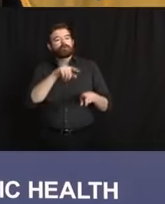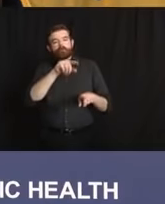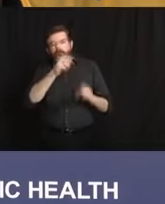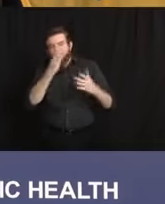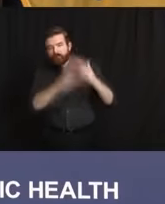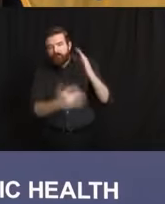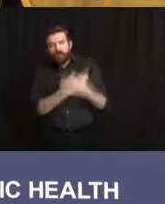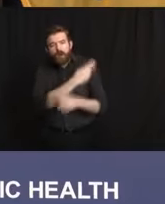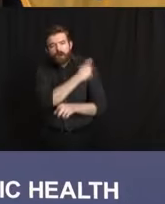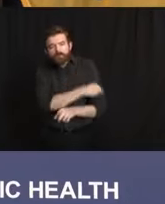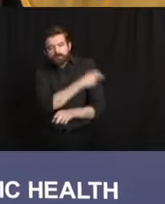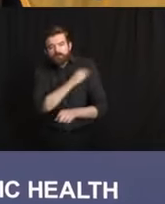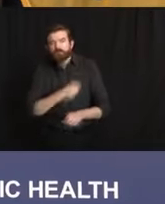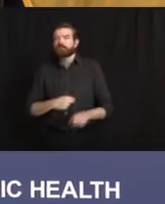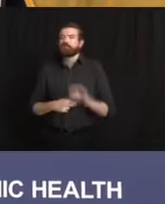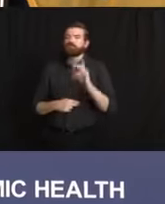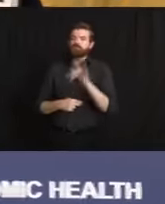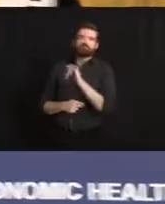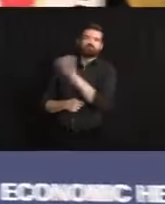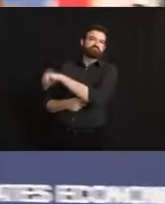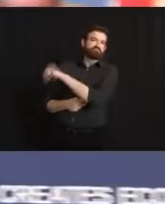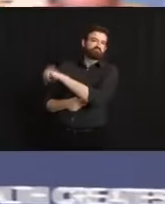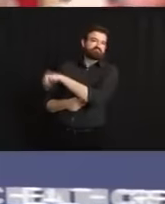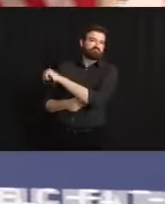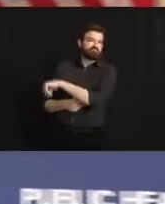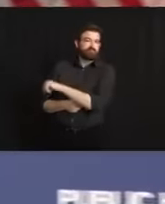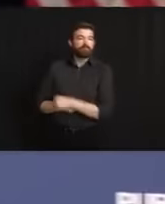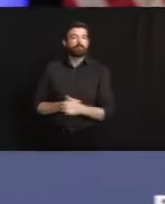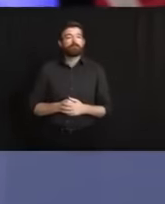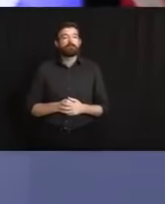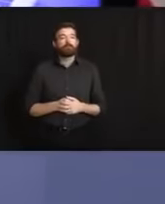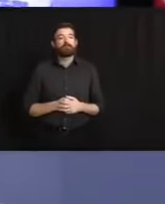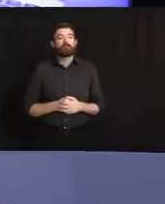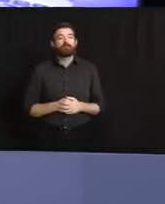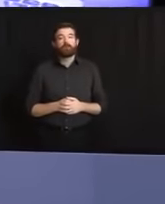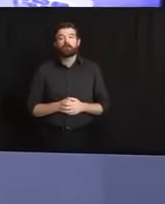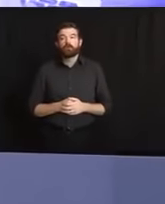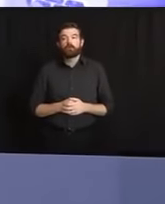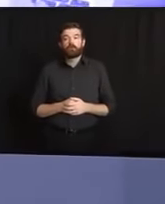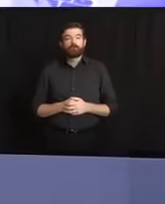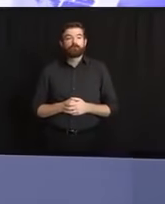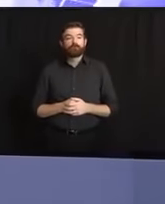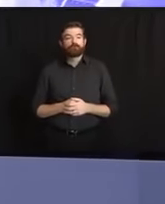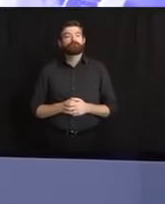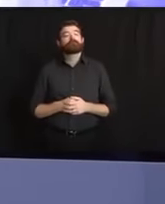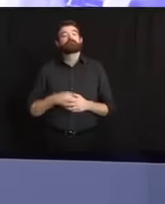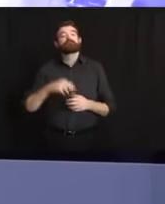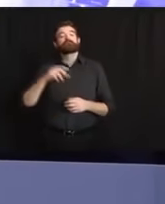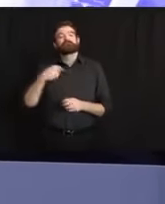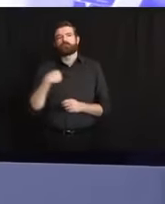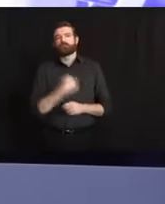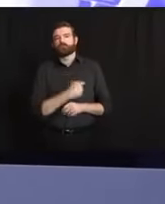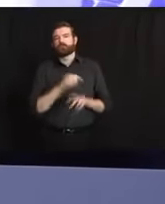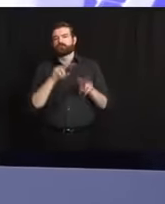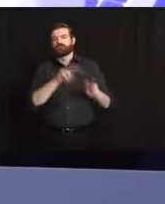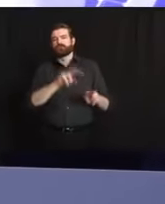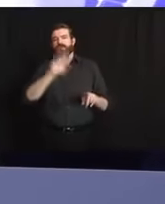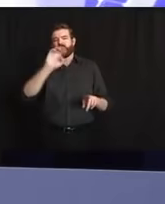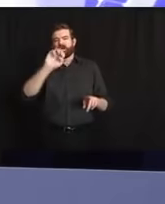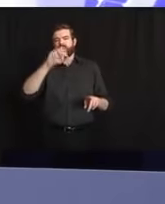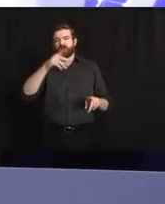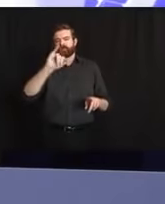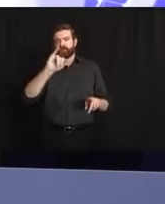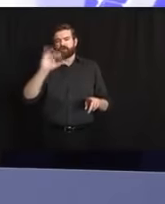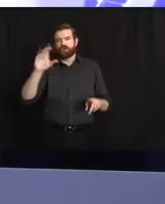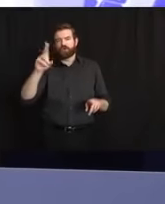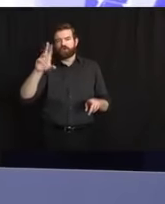positivity. Tina, Dr. Tan and her team look at the epi curves, which are definitely something she can explain much